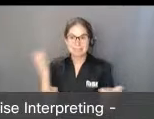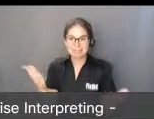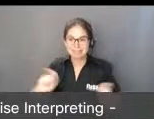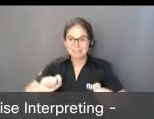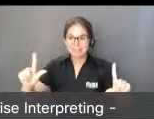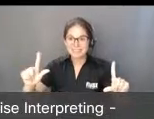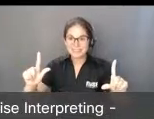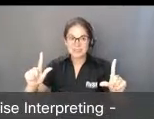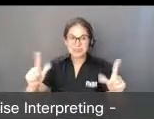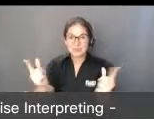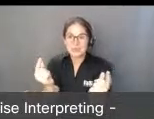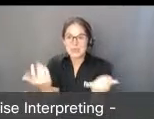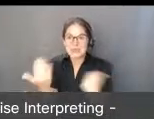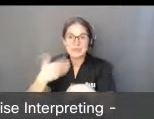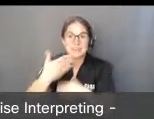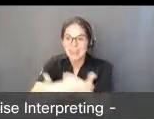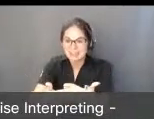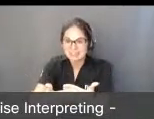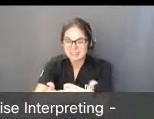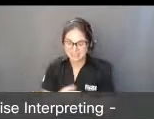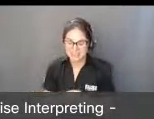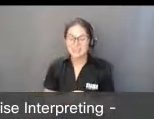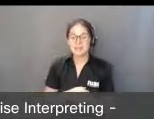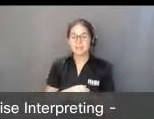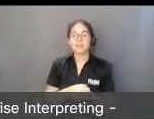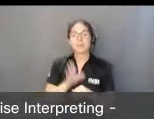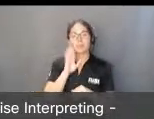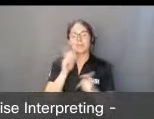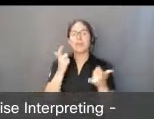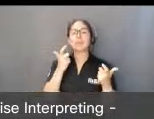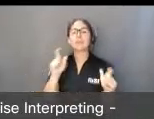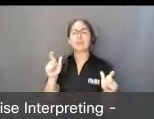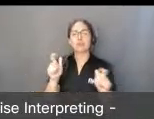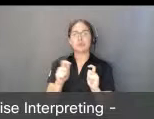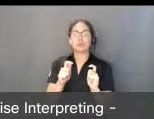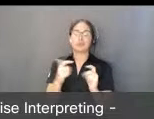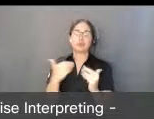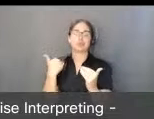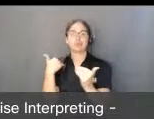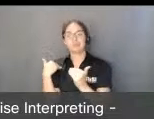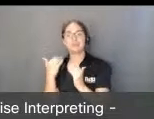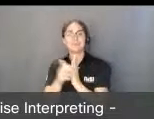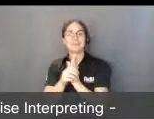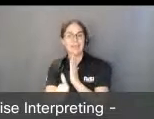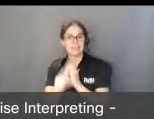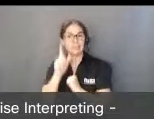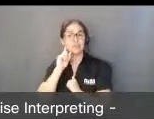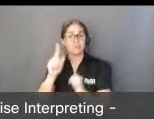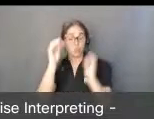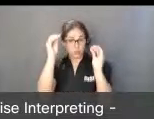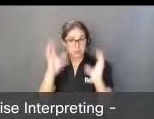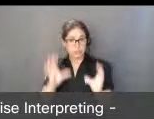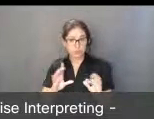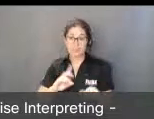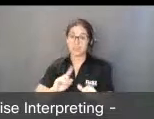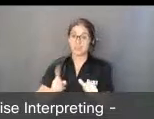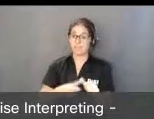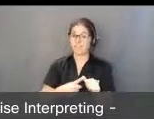be the huge task that teachers are going to have, first of all,